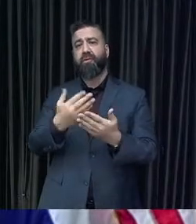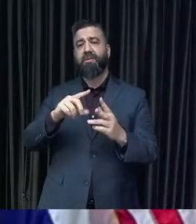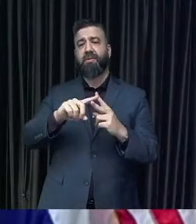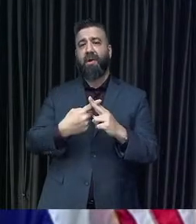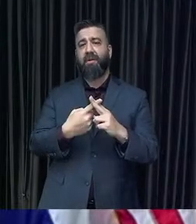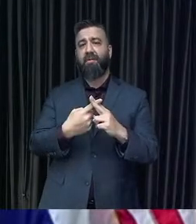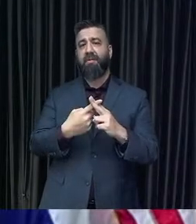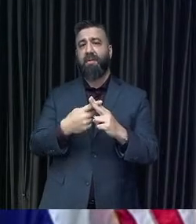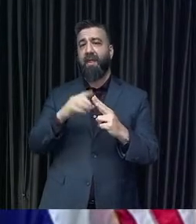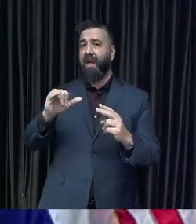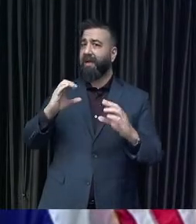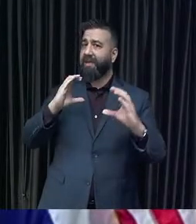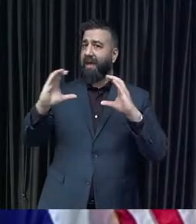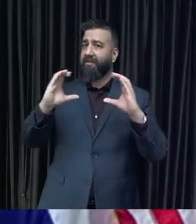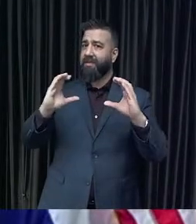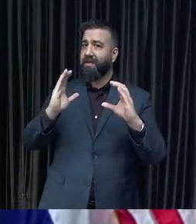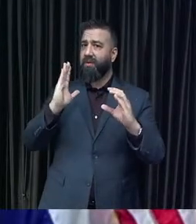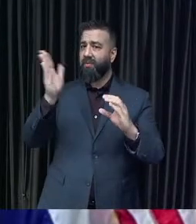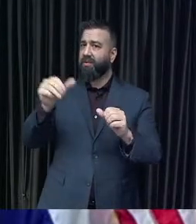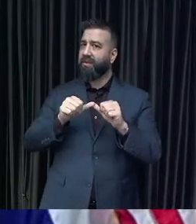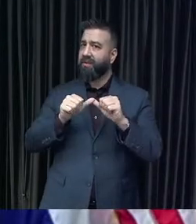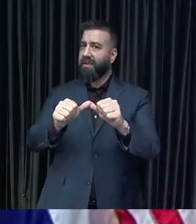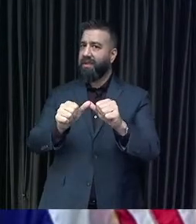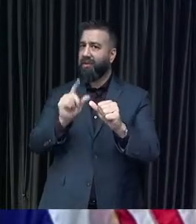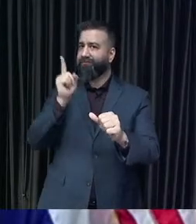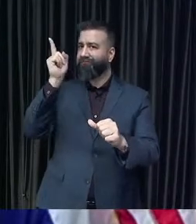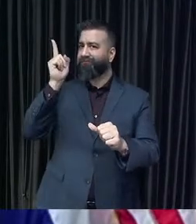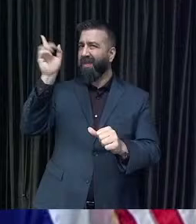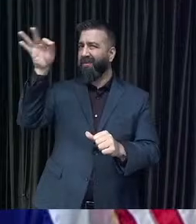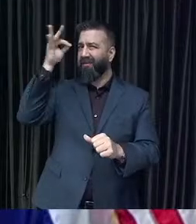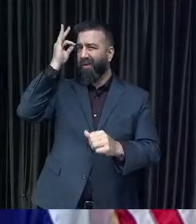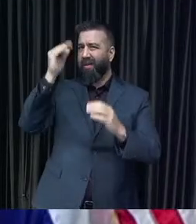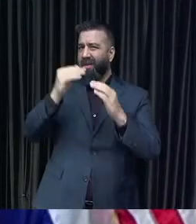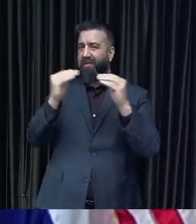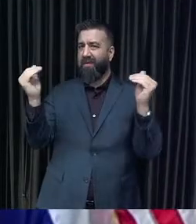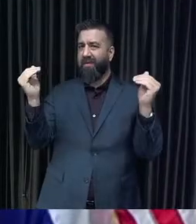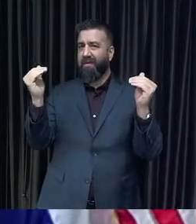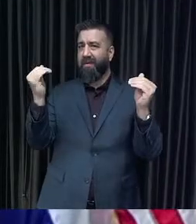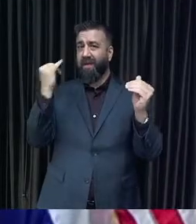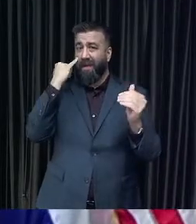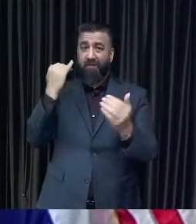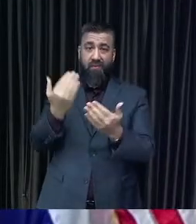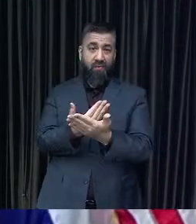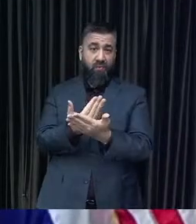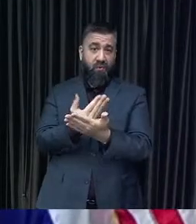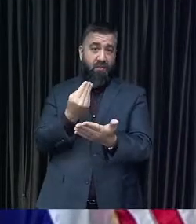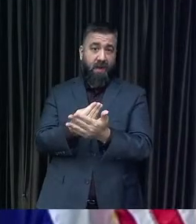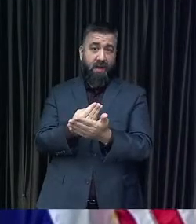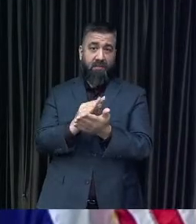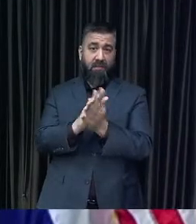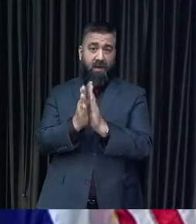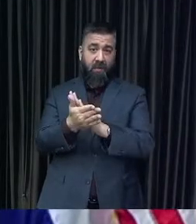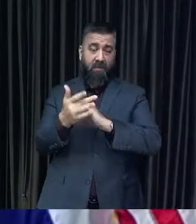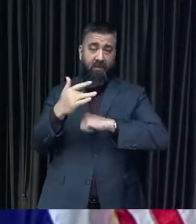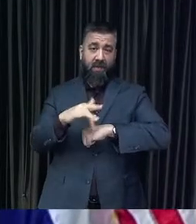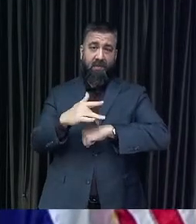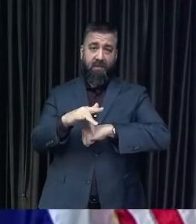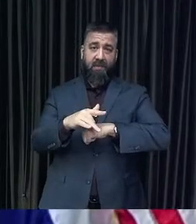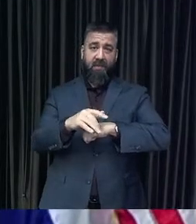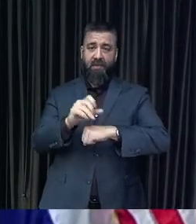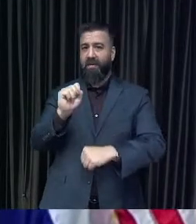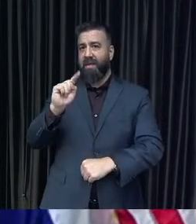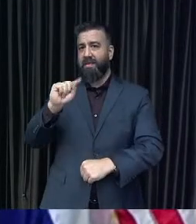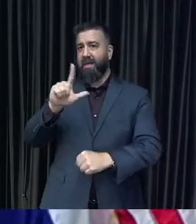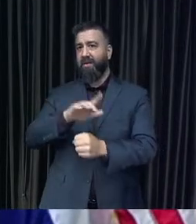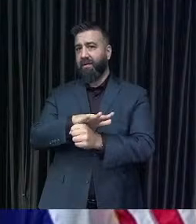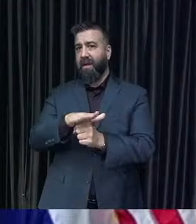that conversation will continue at the federal level. And should new federal CARES money become available in St. Louis County, we'll certainly look